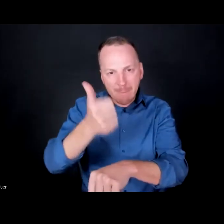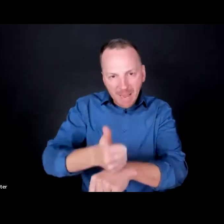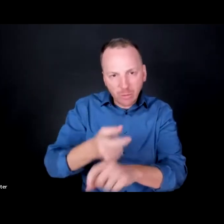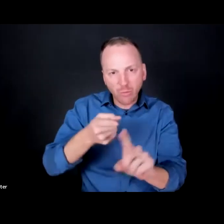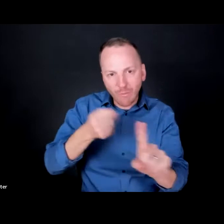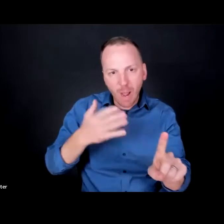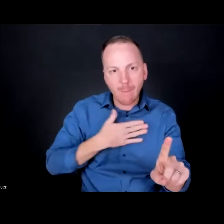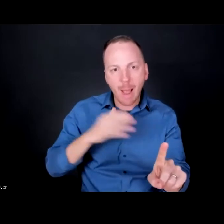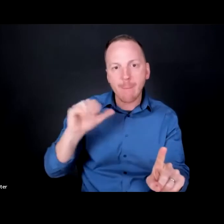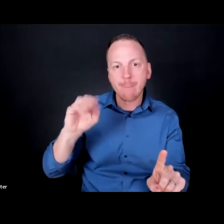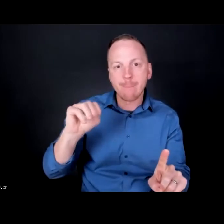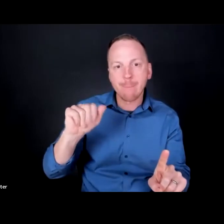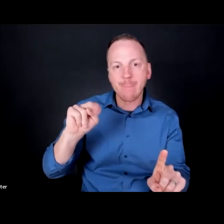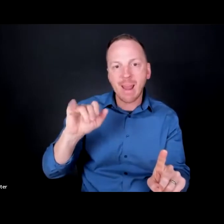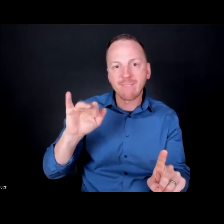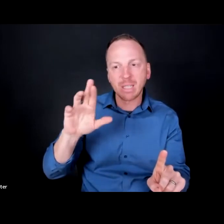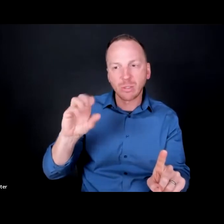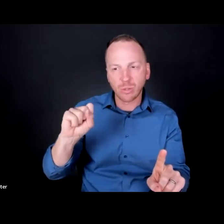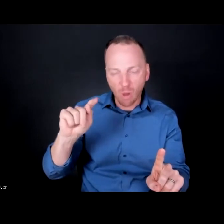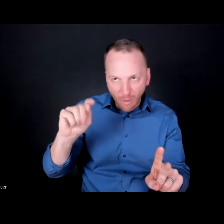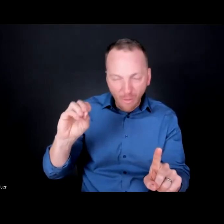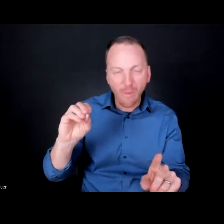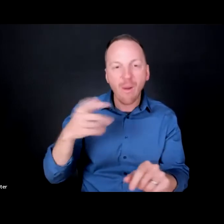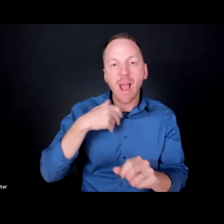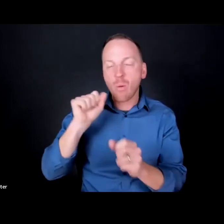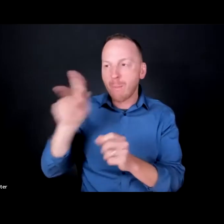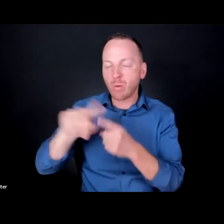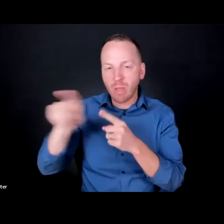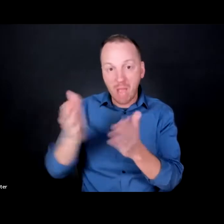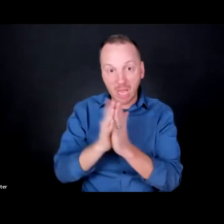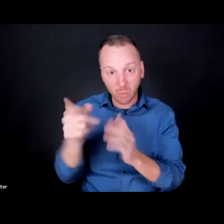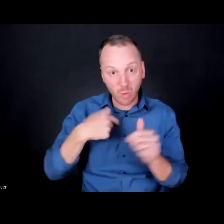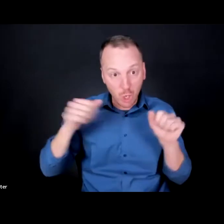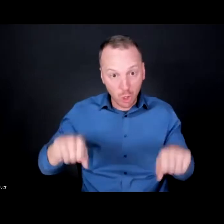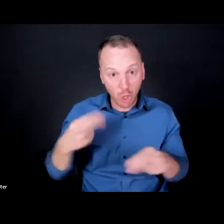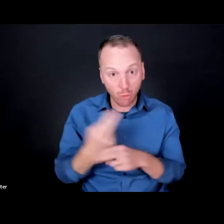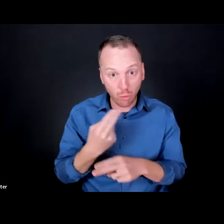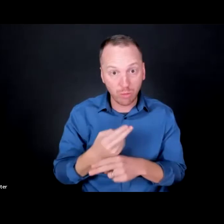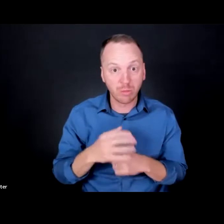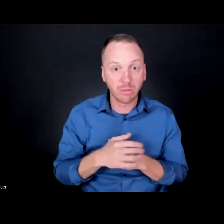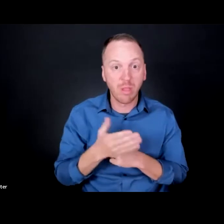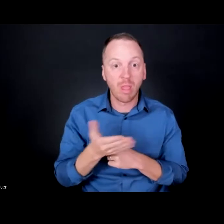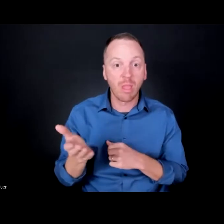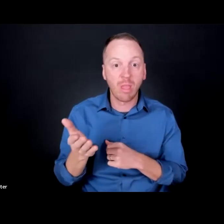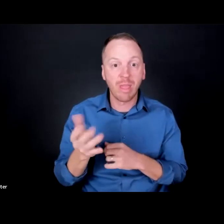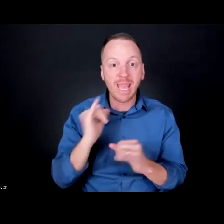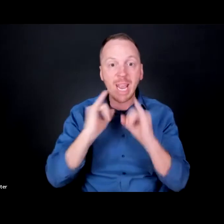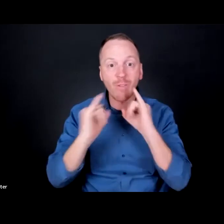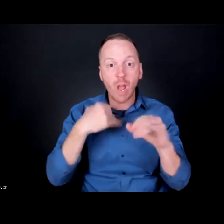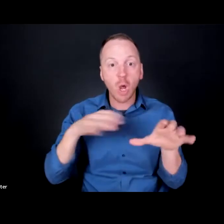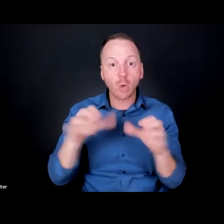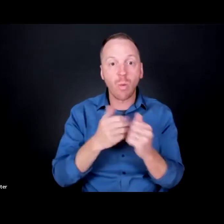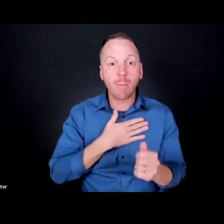of my manifesto. So I went back to them and asked them if we could then use the interviews that I do with